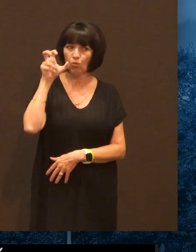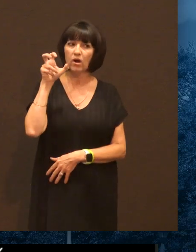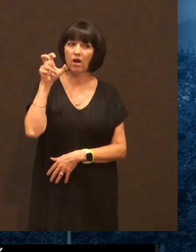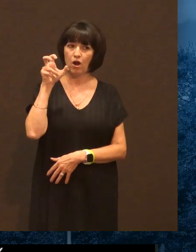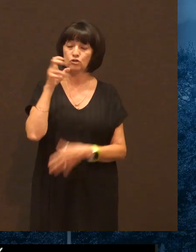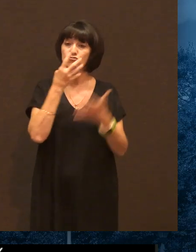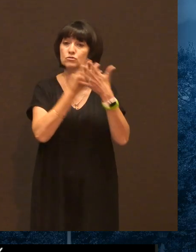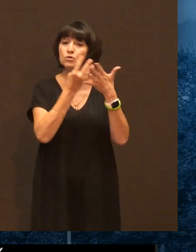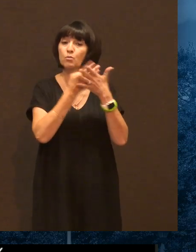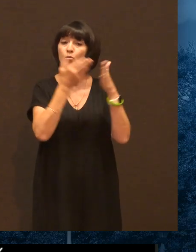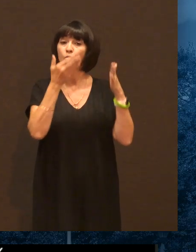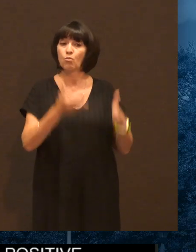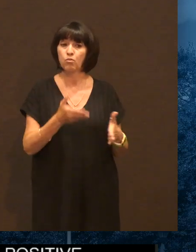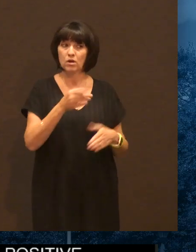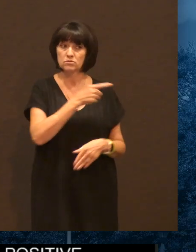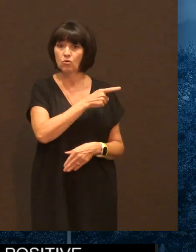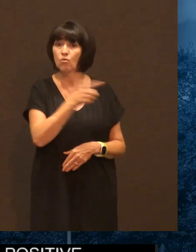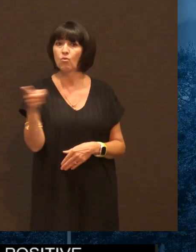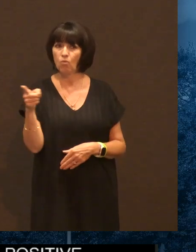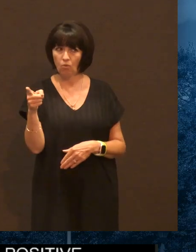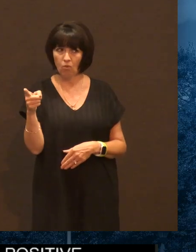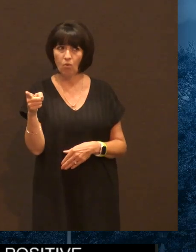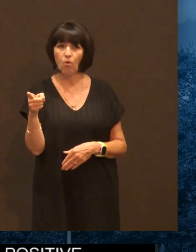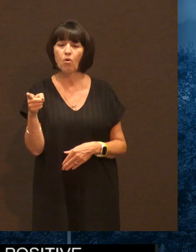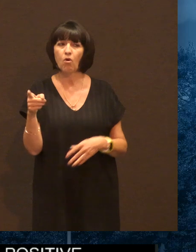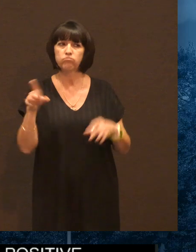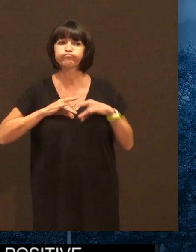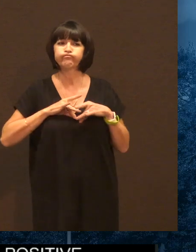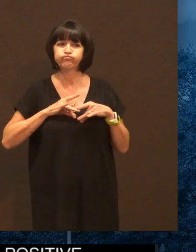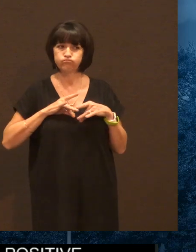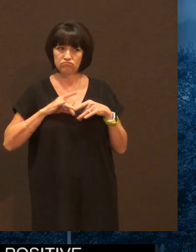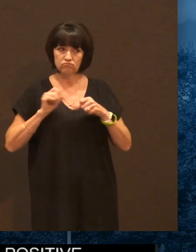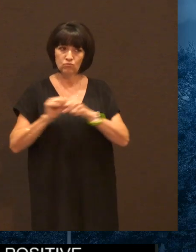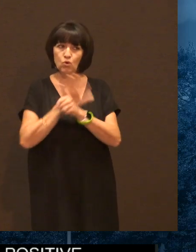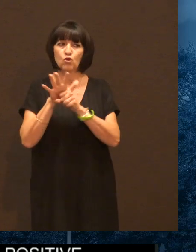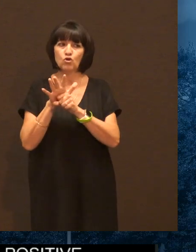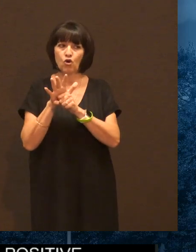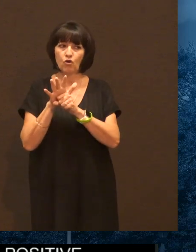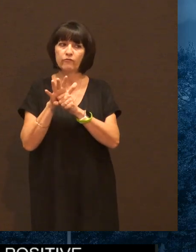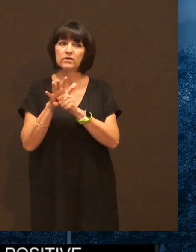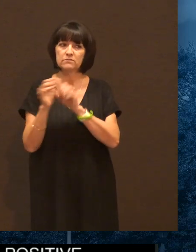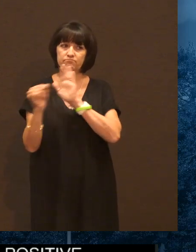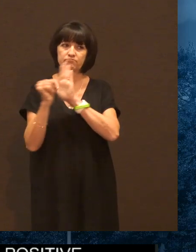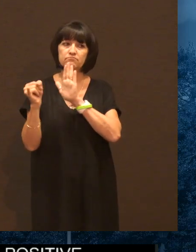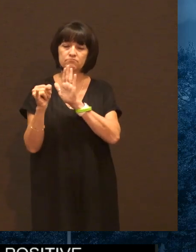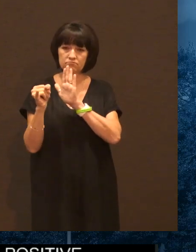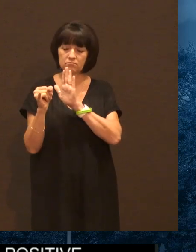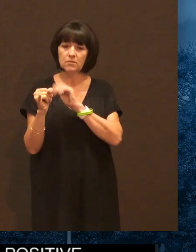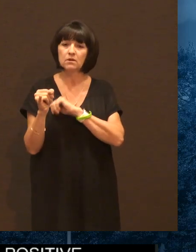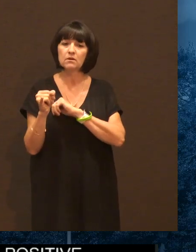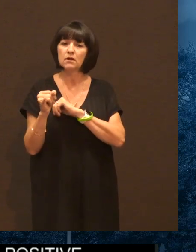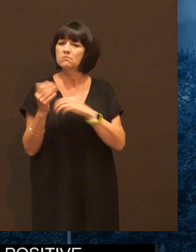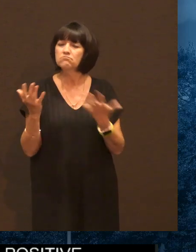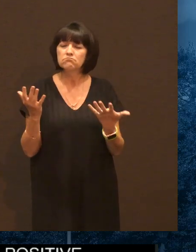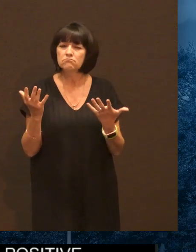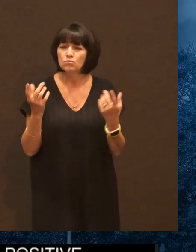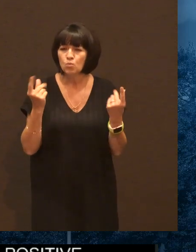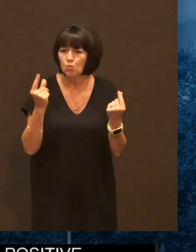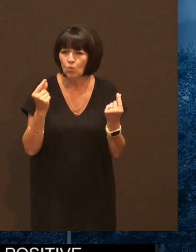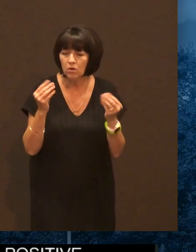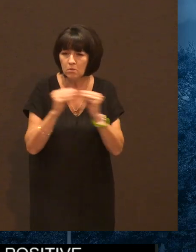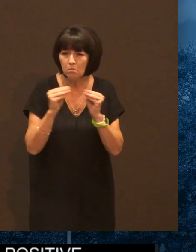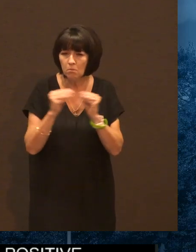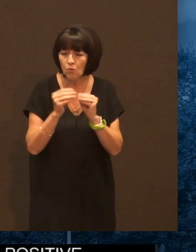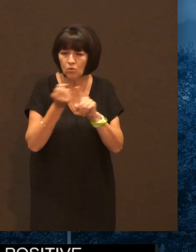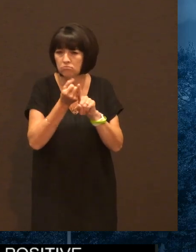Correctional Institution recently added to the COVID-19 numbers? Was this addition across several days? And how can we distinguish between